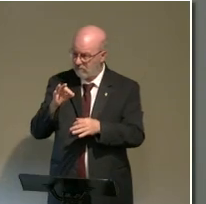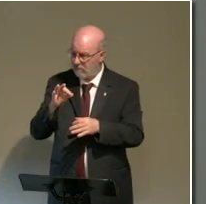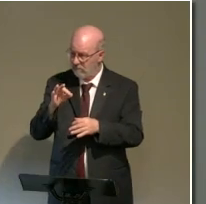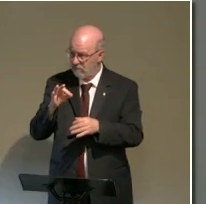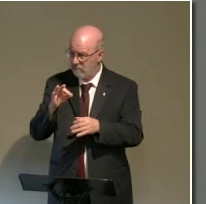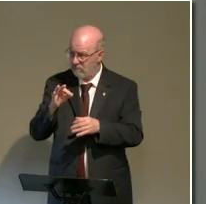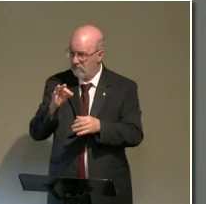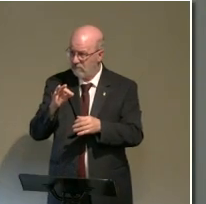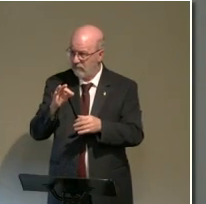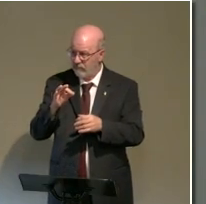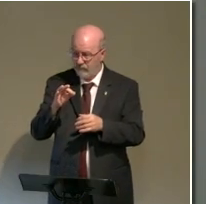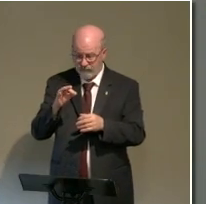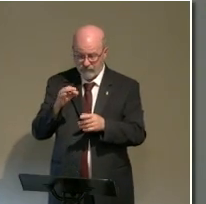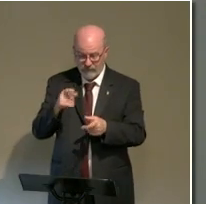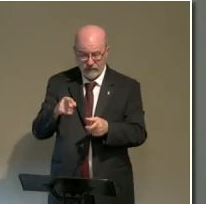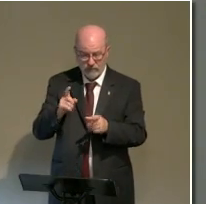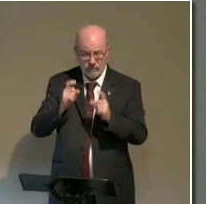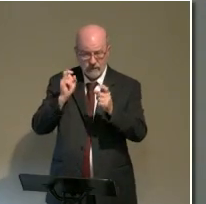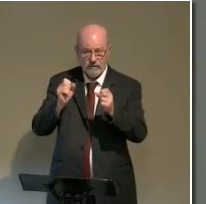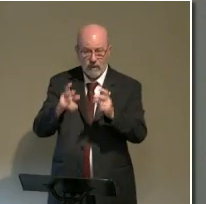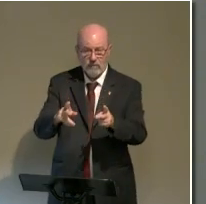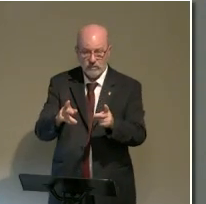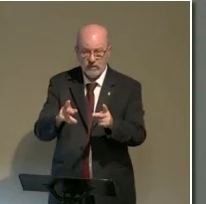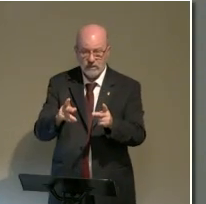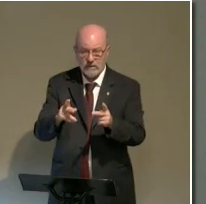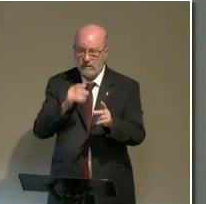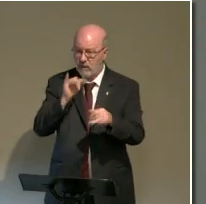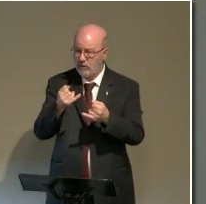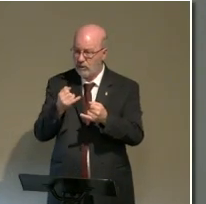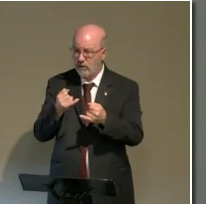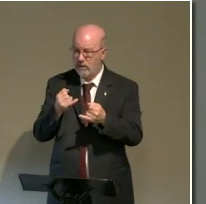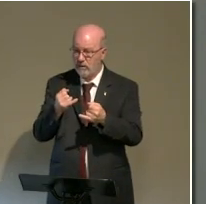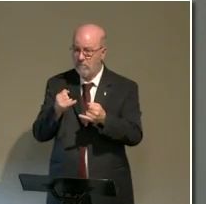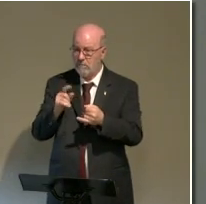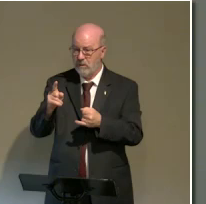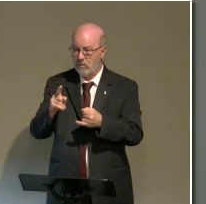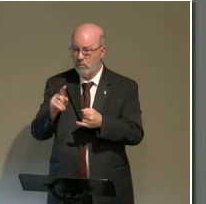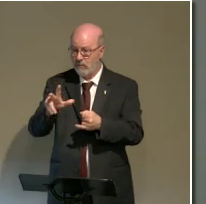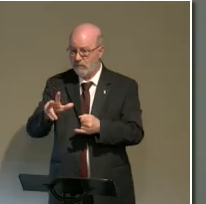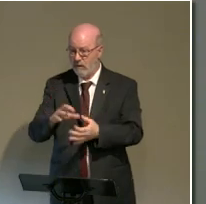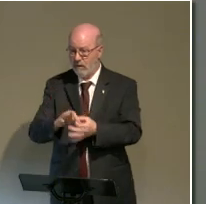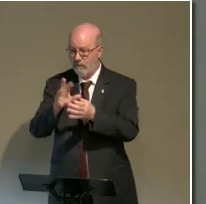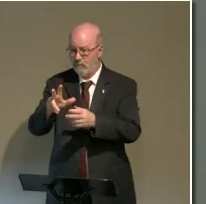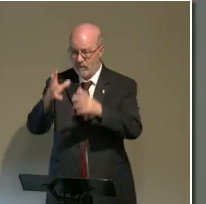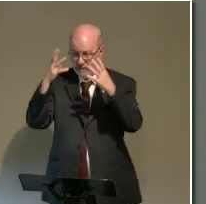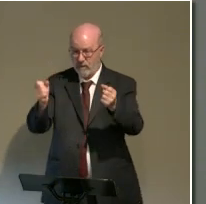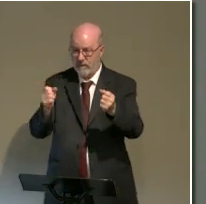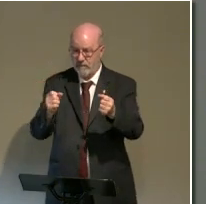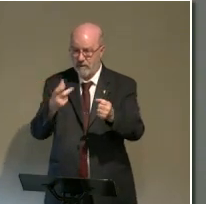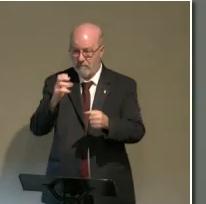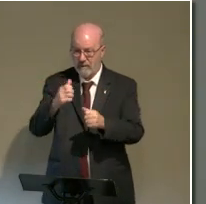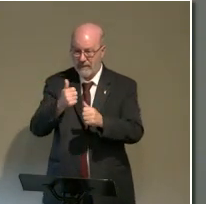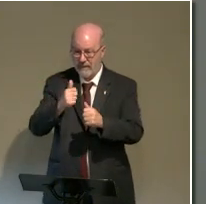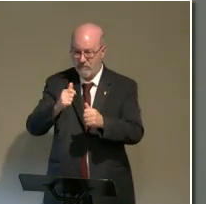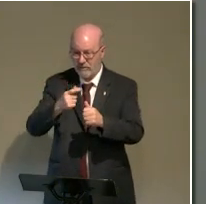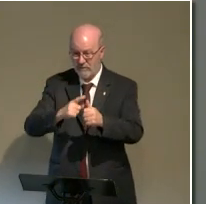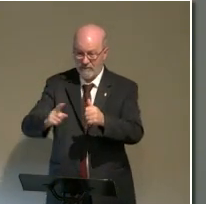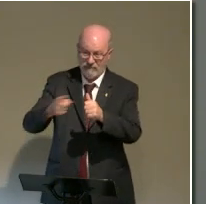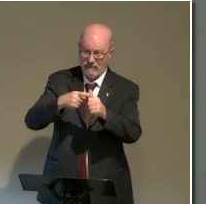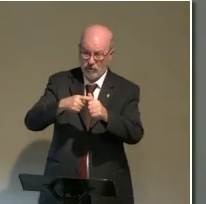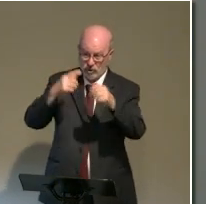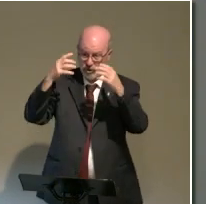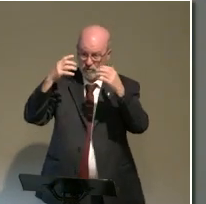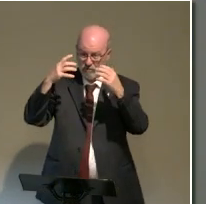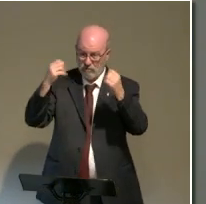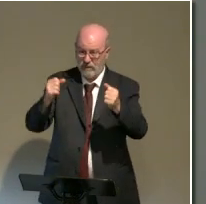person, and he was given the opportunity not only to be the one of the three presidents, but he was above the three presidents, so